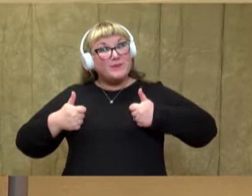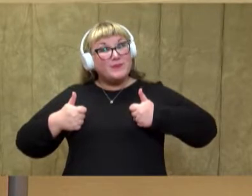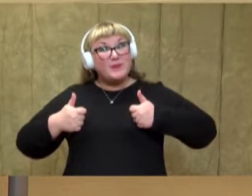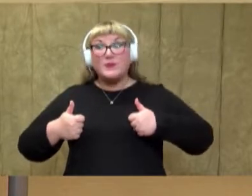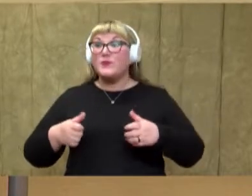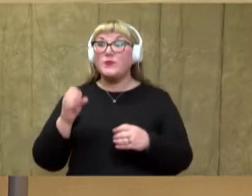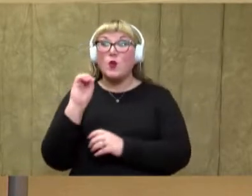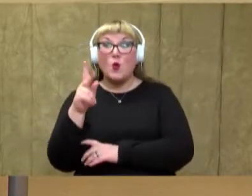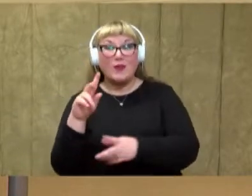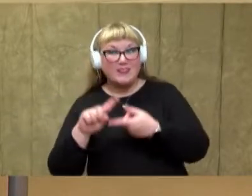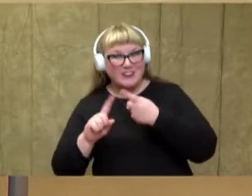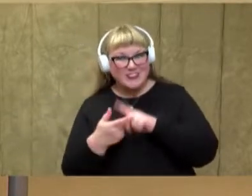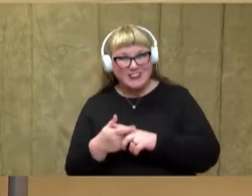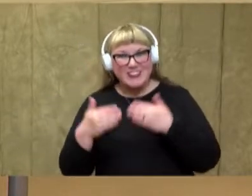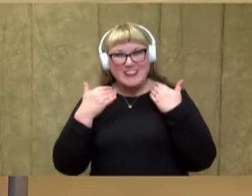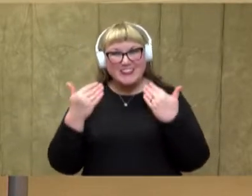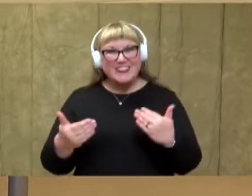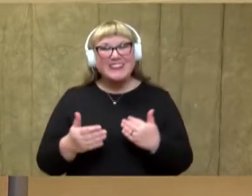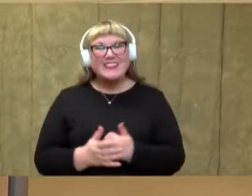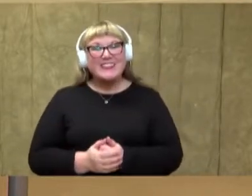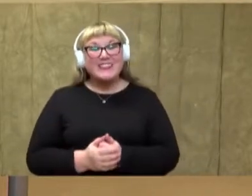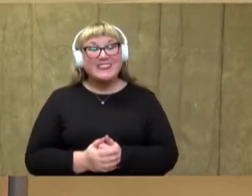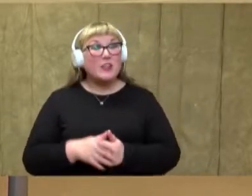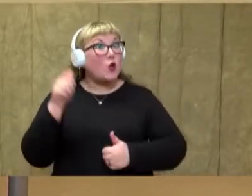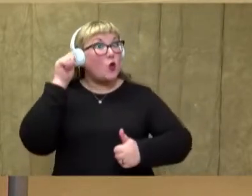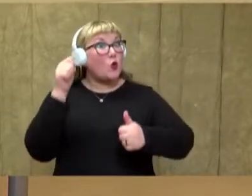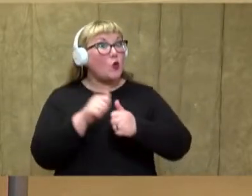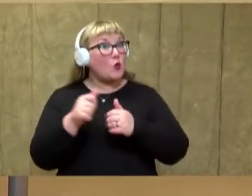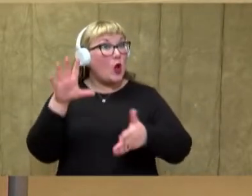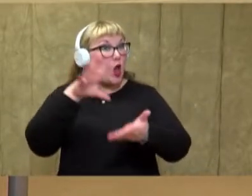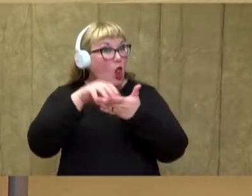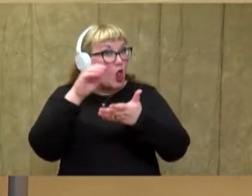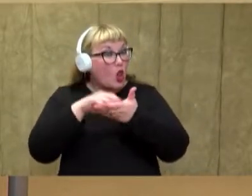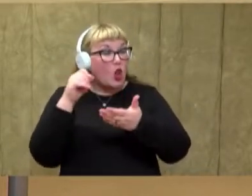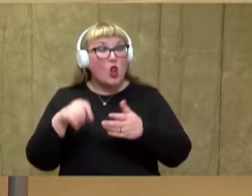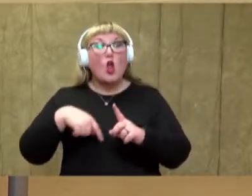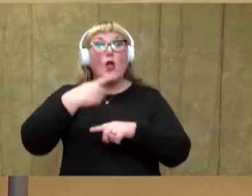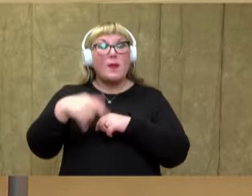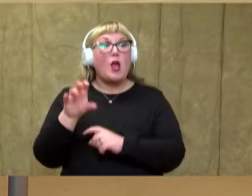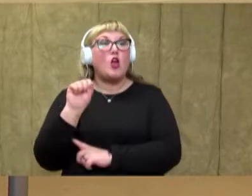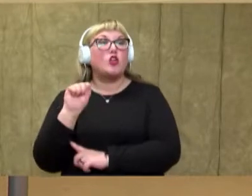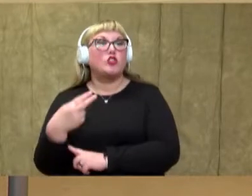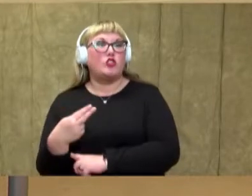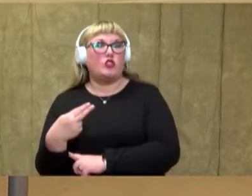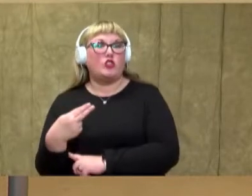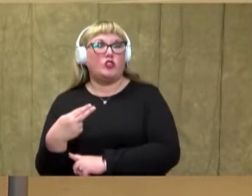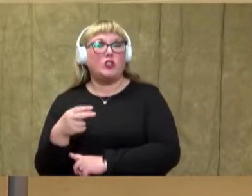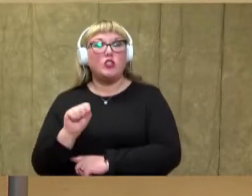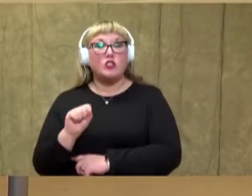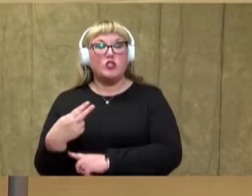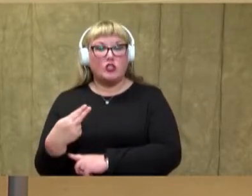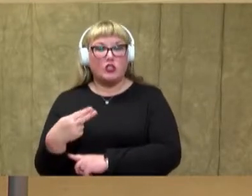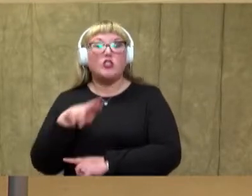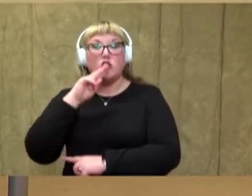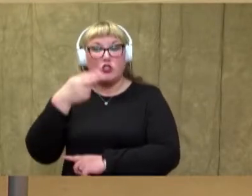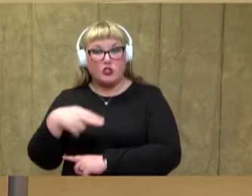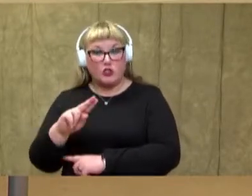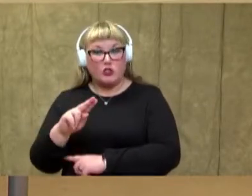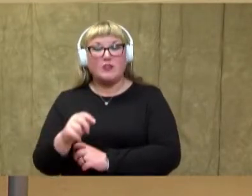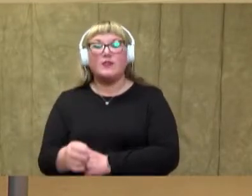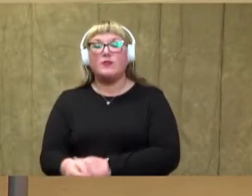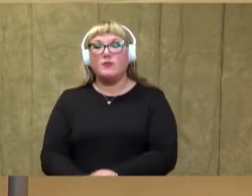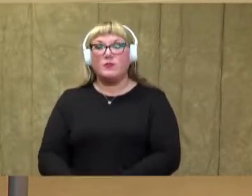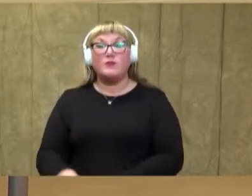All right, friends, here we go. All right, so remember, we are learning about the digraph sh. Our pictures are going to have the